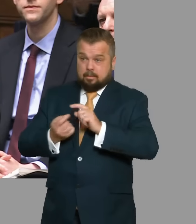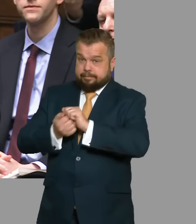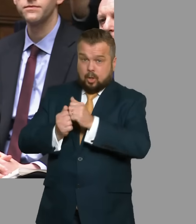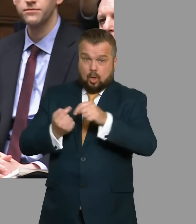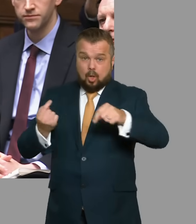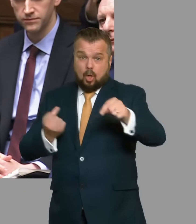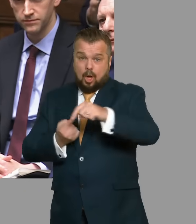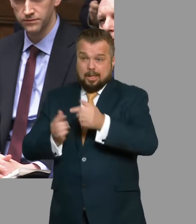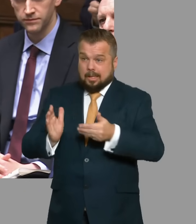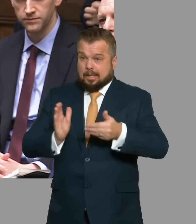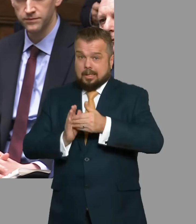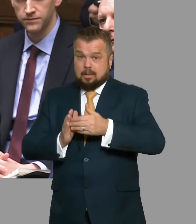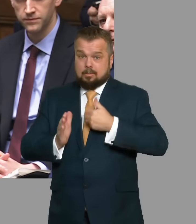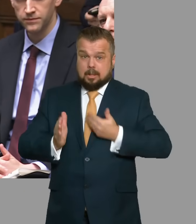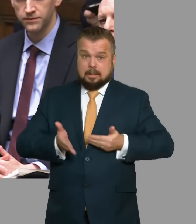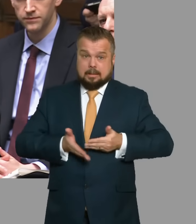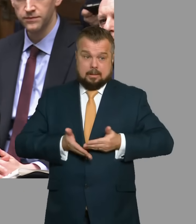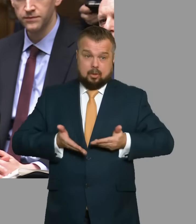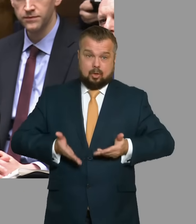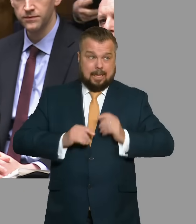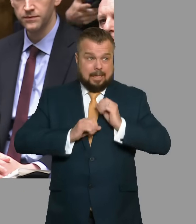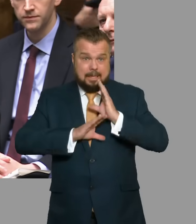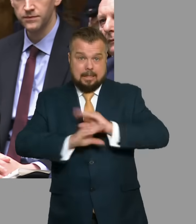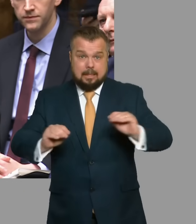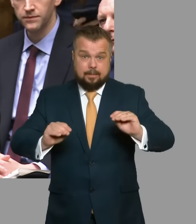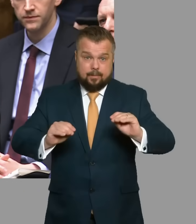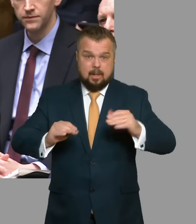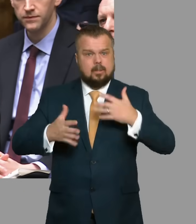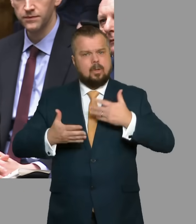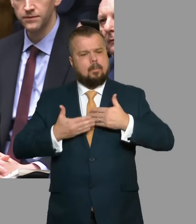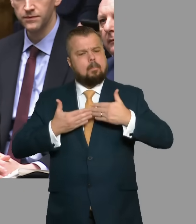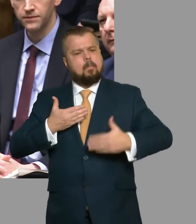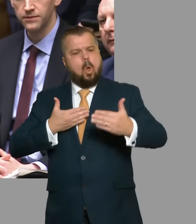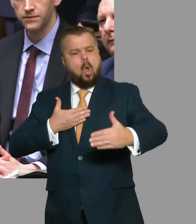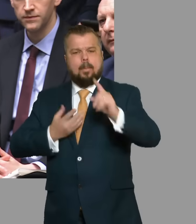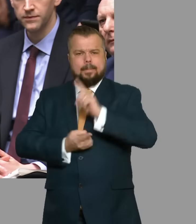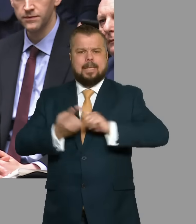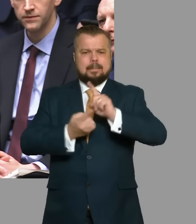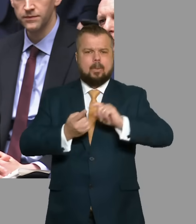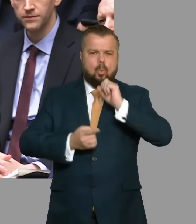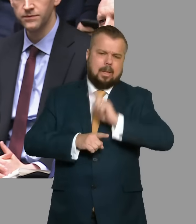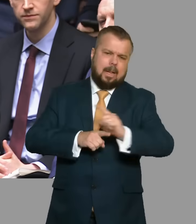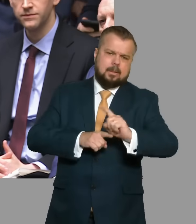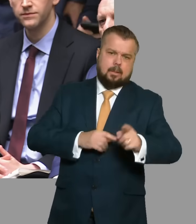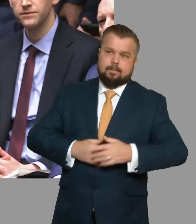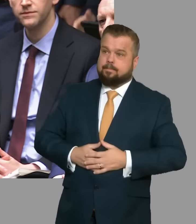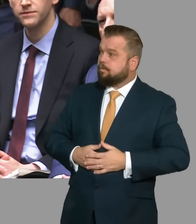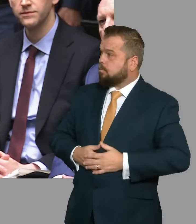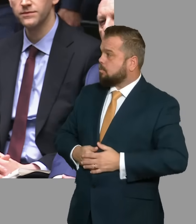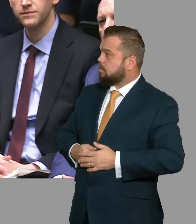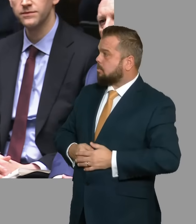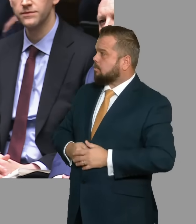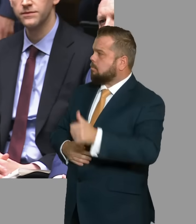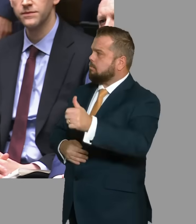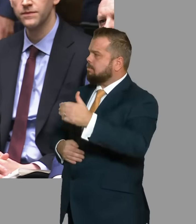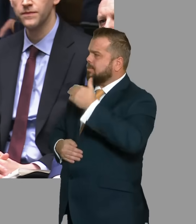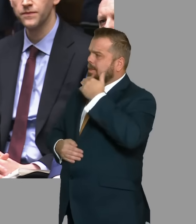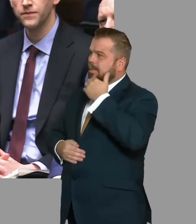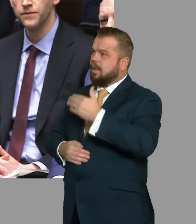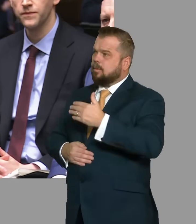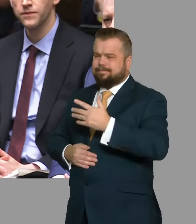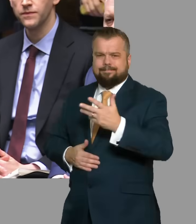country. In the short term, our dependence on fossil fuels leads to a rise in energy bills, and in the longer term,